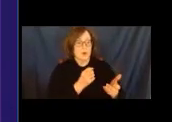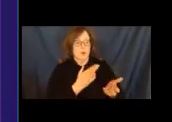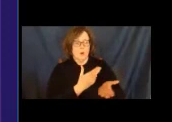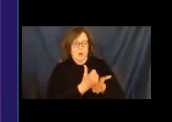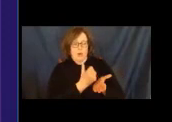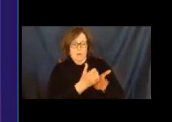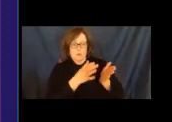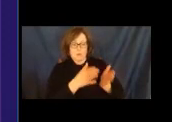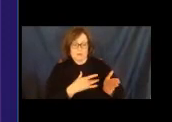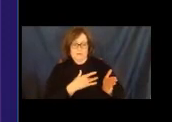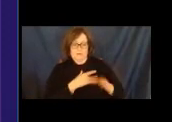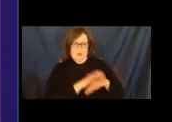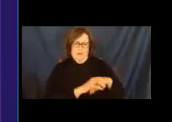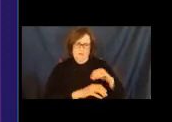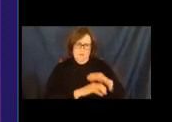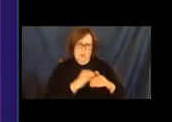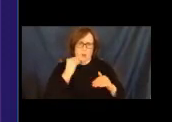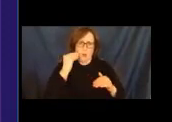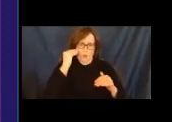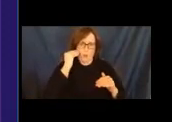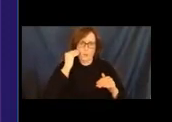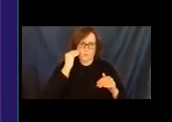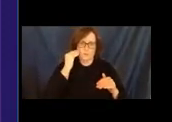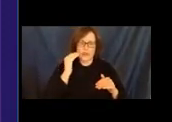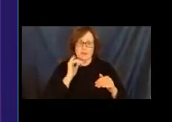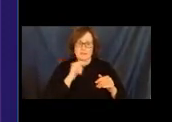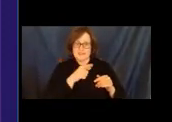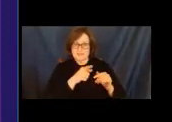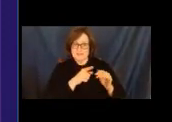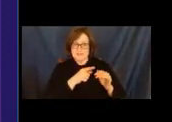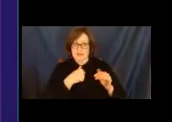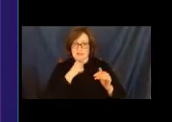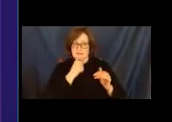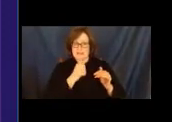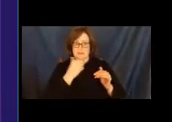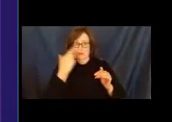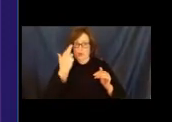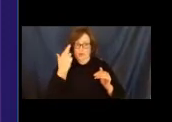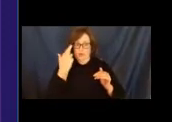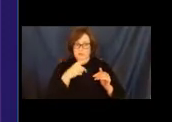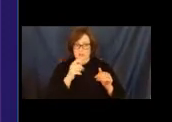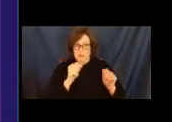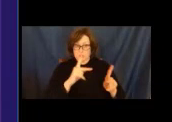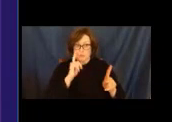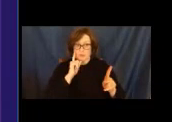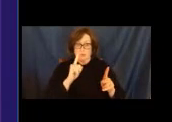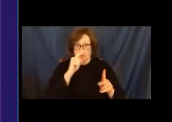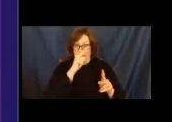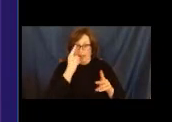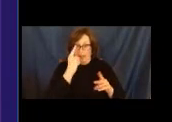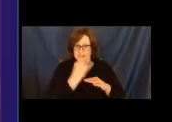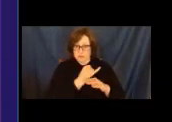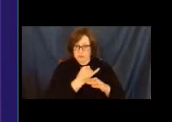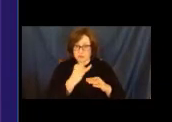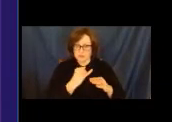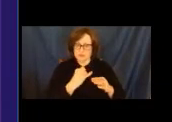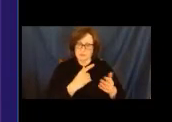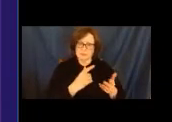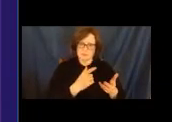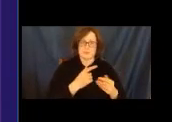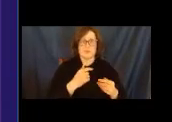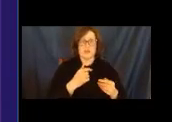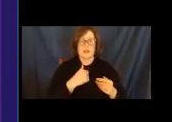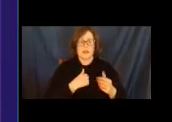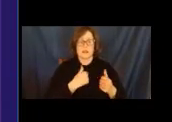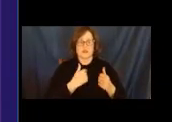to permanent positions. This is something I never saw offered as a possibility to Black interns. I did my best to provide some sense of belonging to